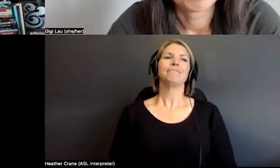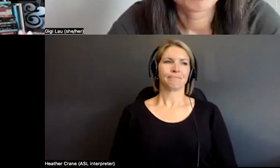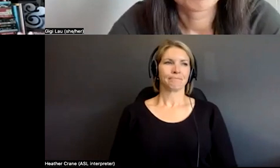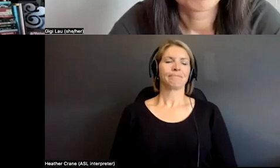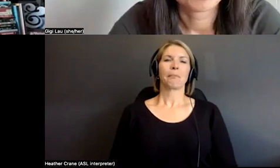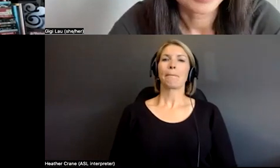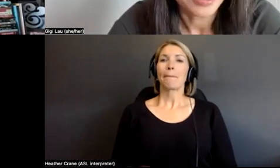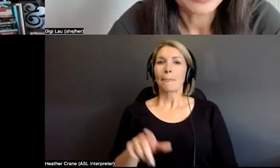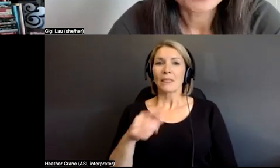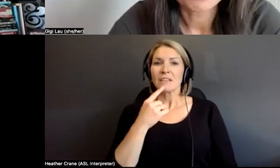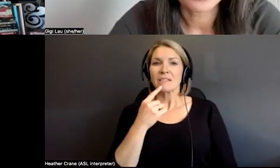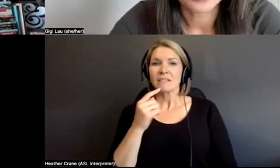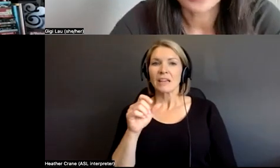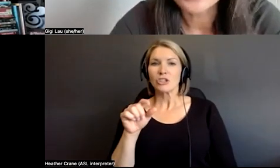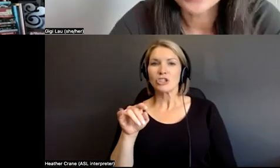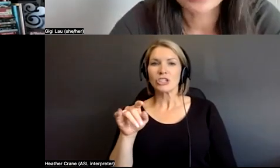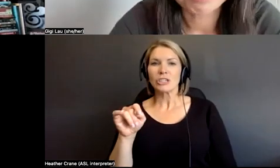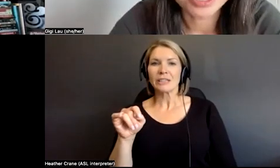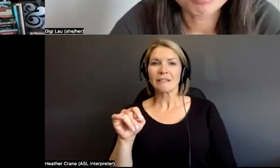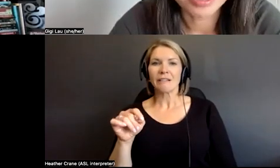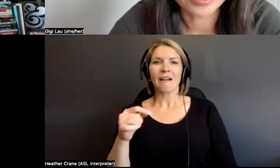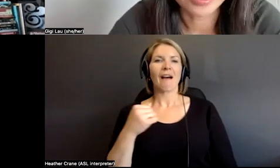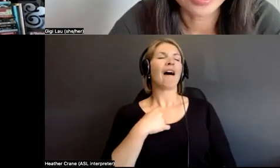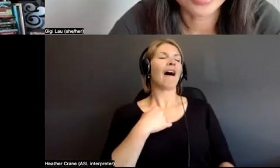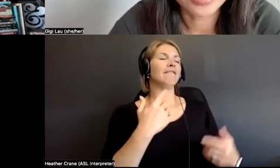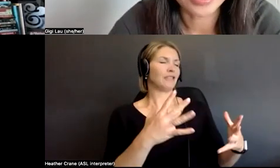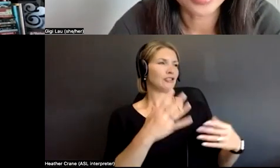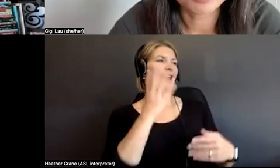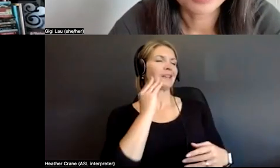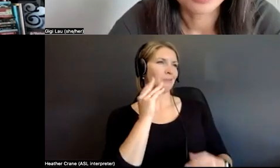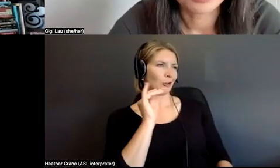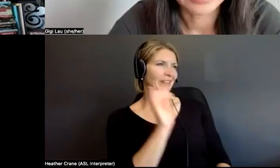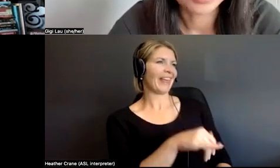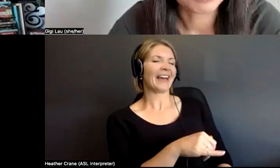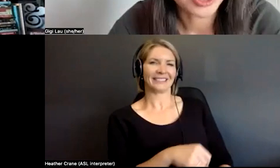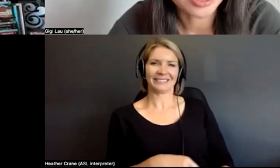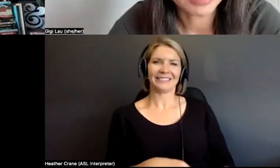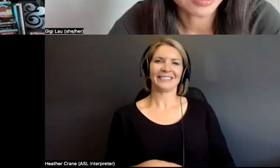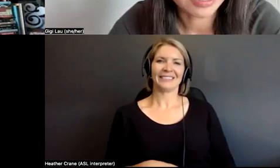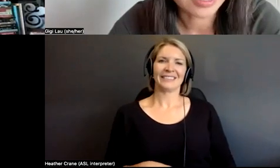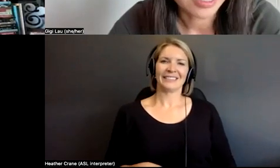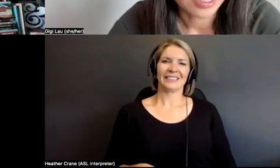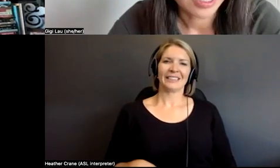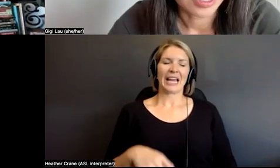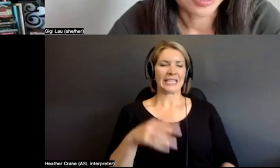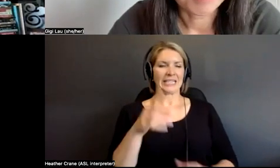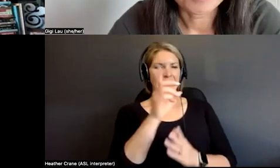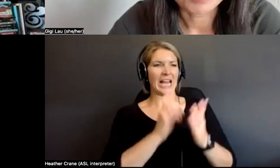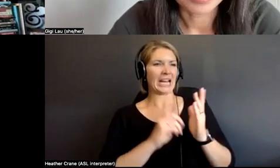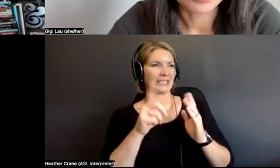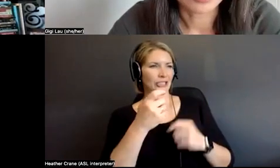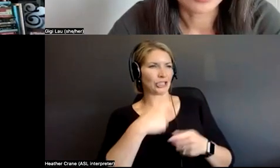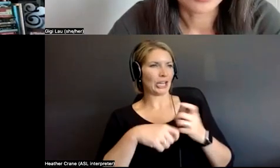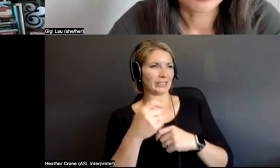Sorry, Gigi. I did have experience with design needing to be changed because